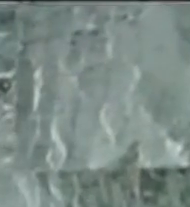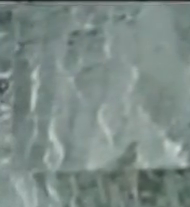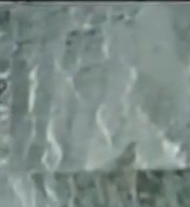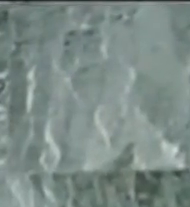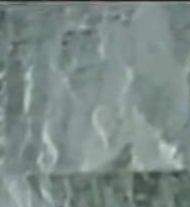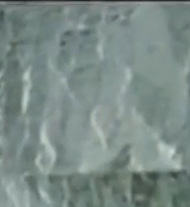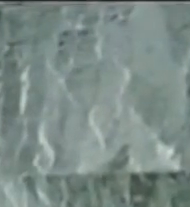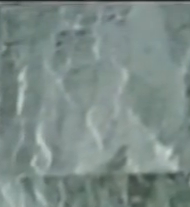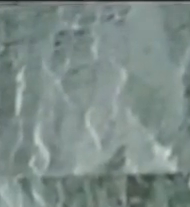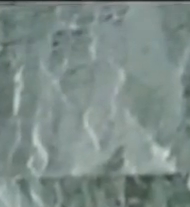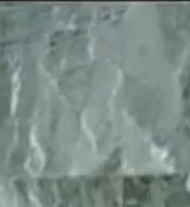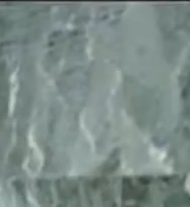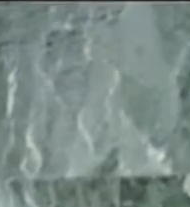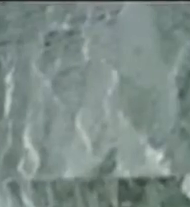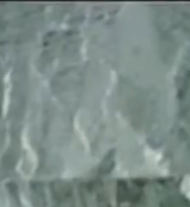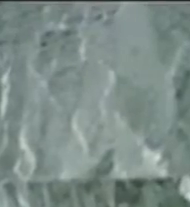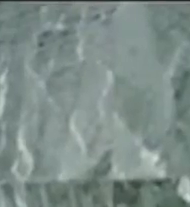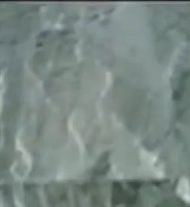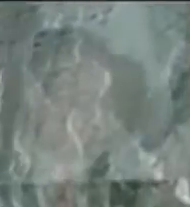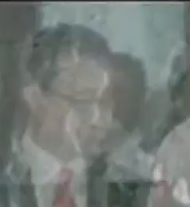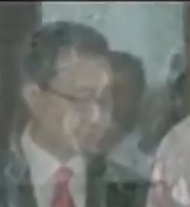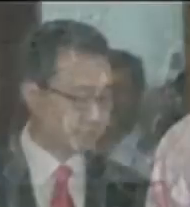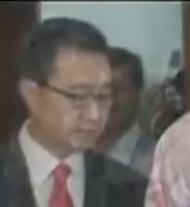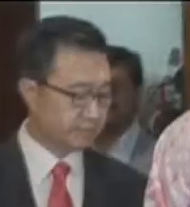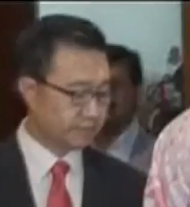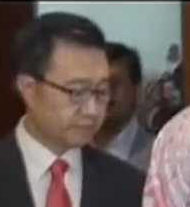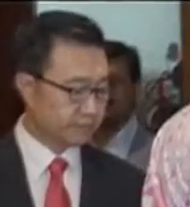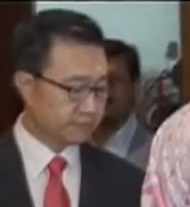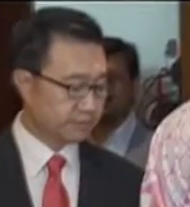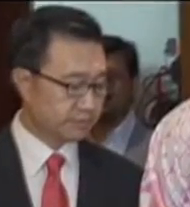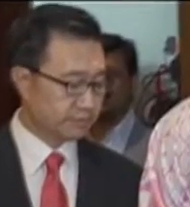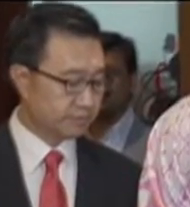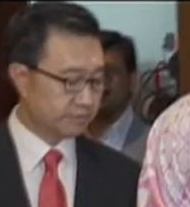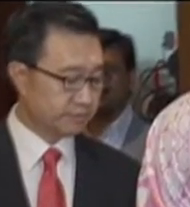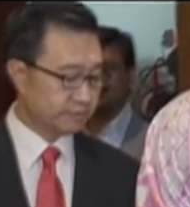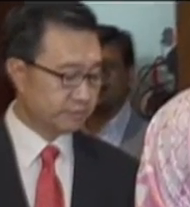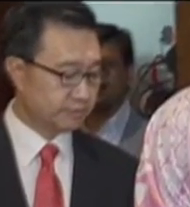and I have been inspired by his heroes.